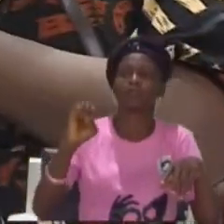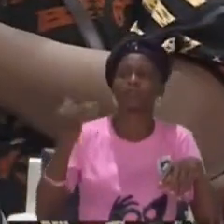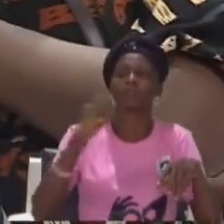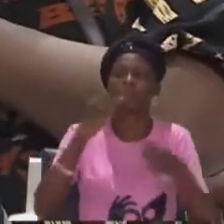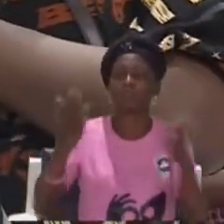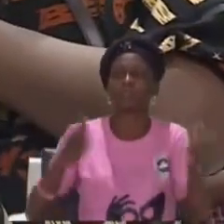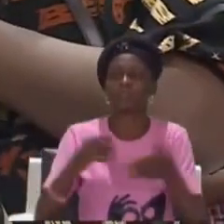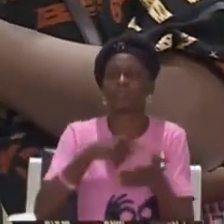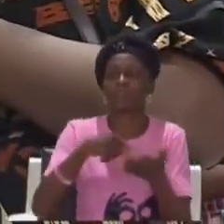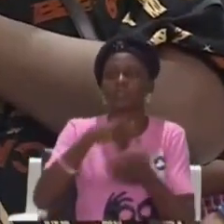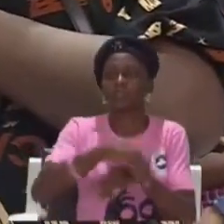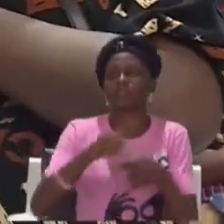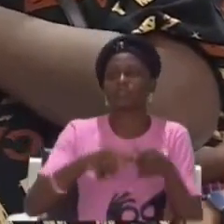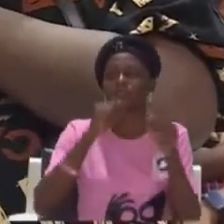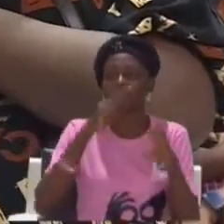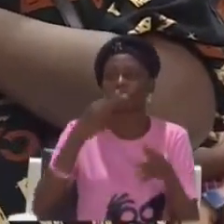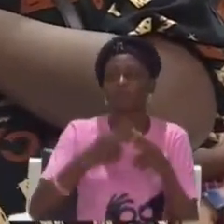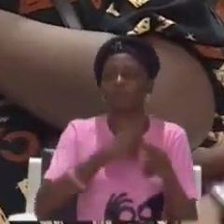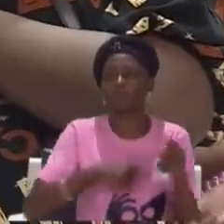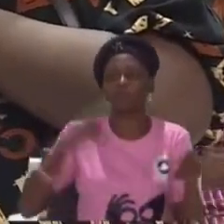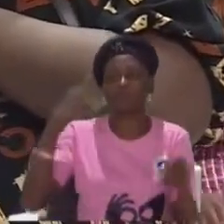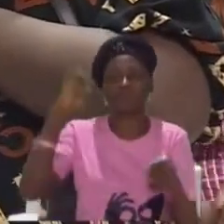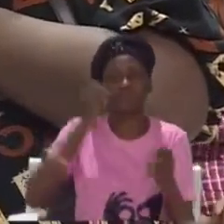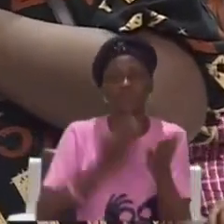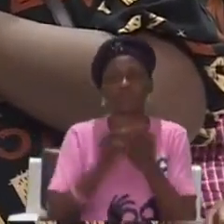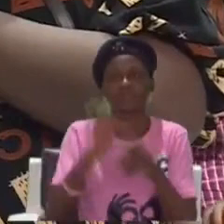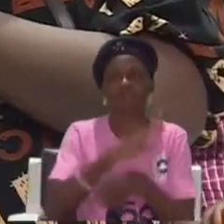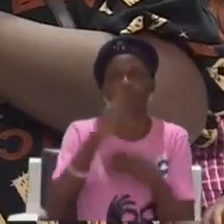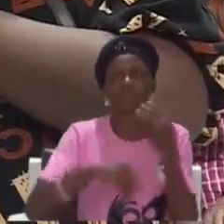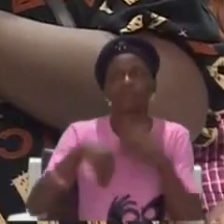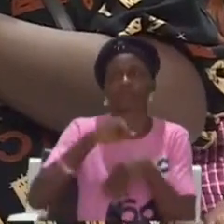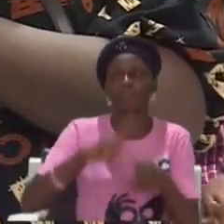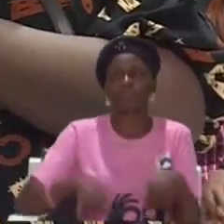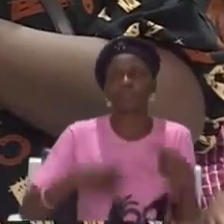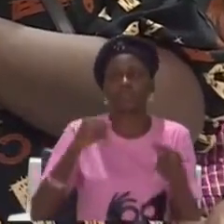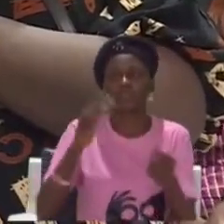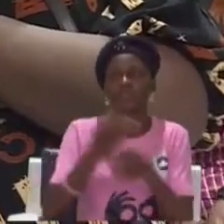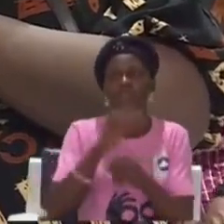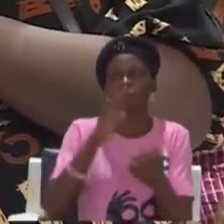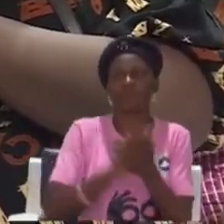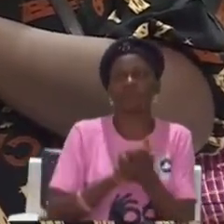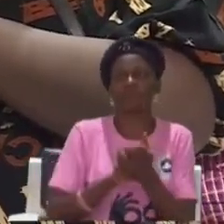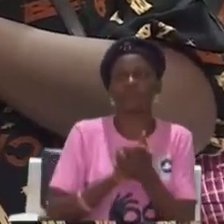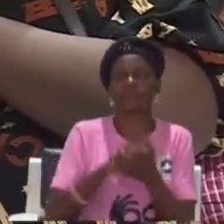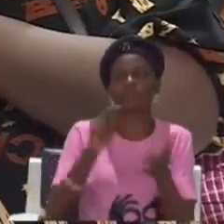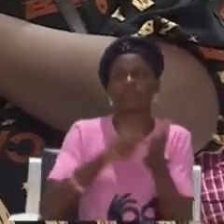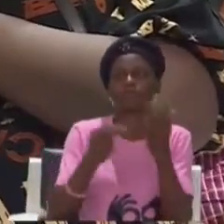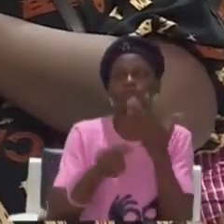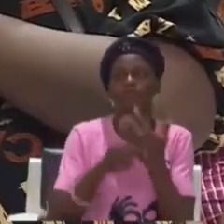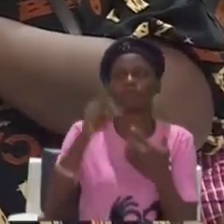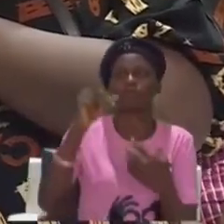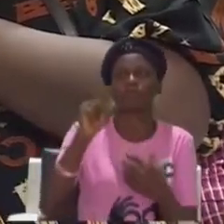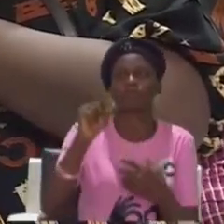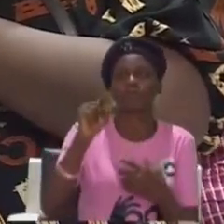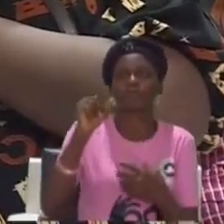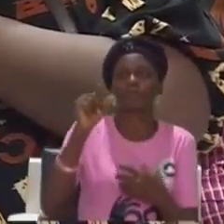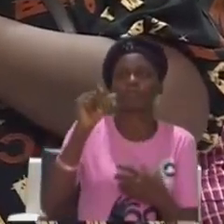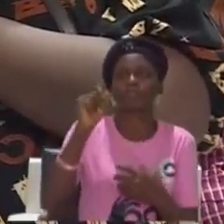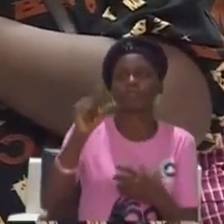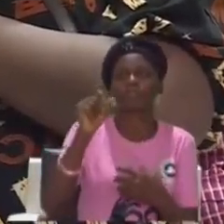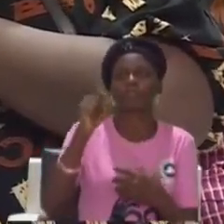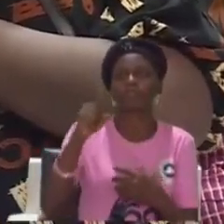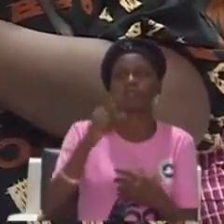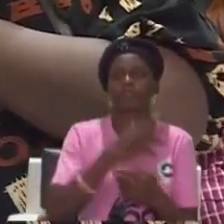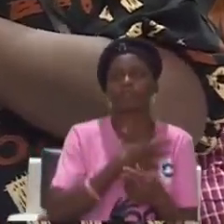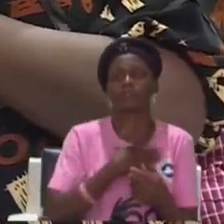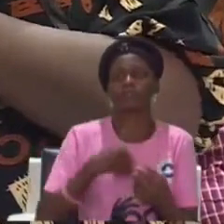the name of the Lord for his faithfulness over our lives. We got married specifically November 2011,